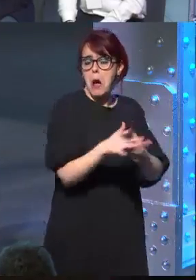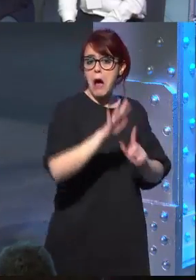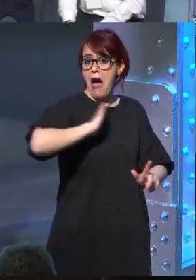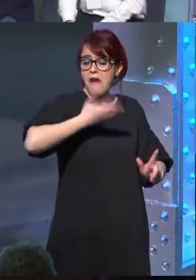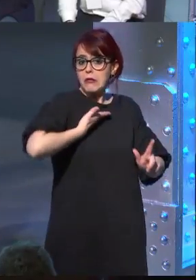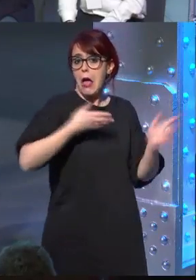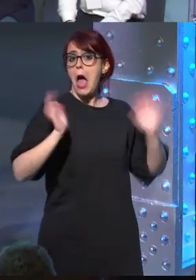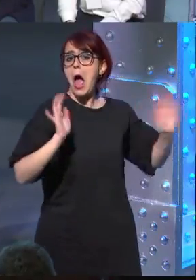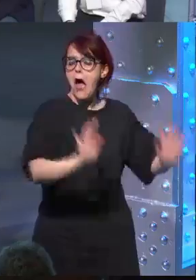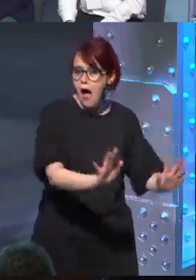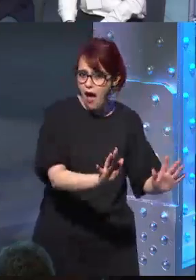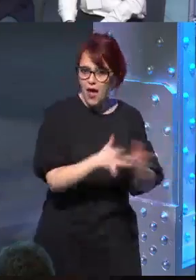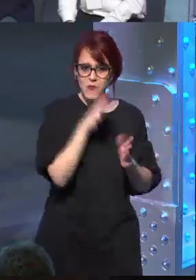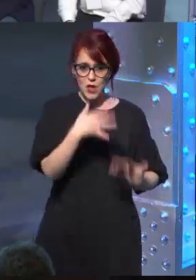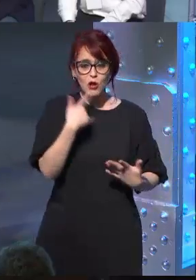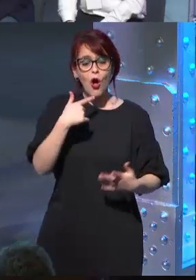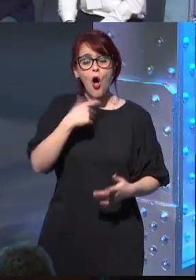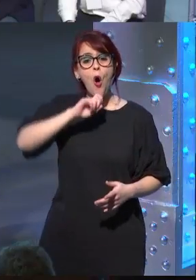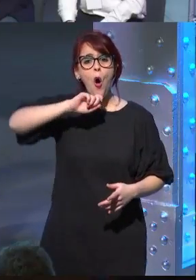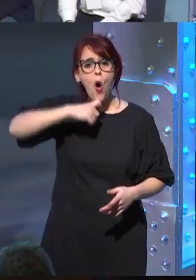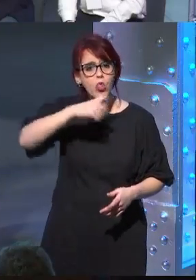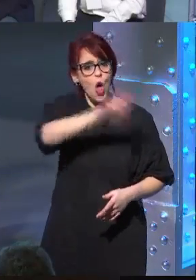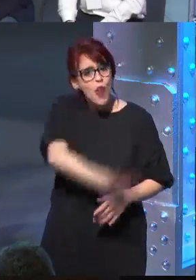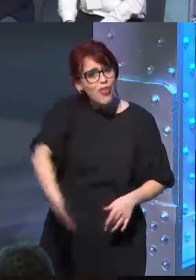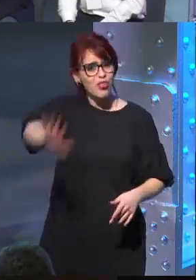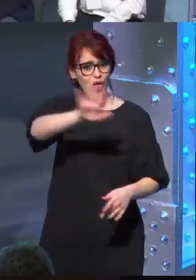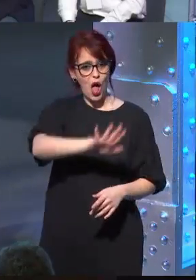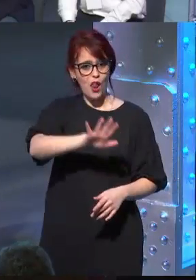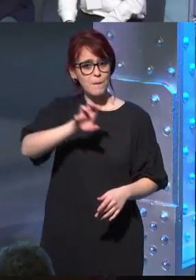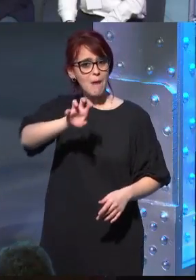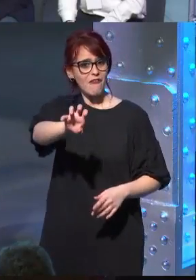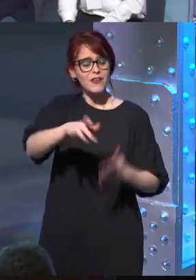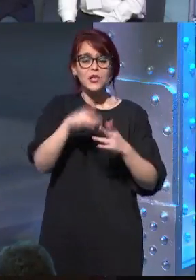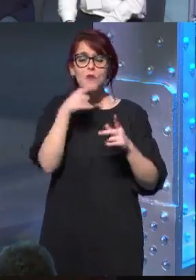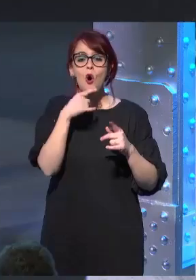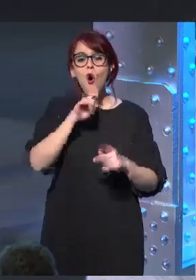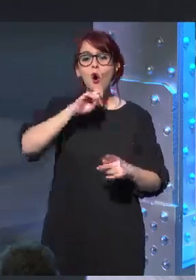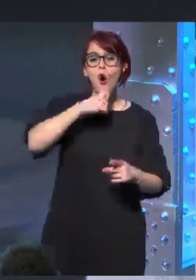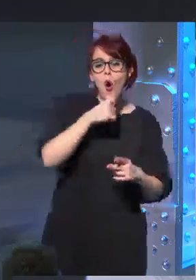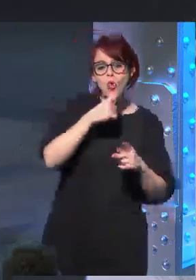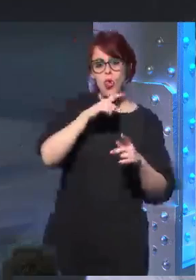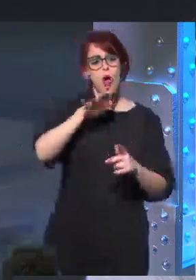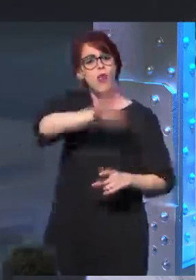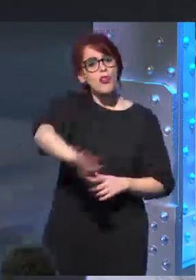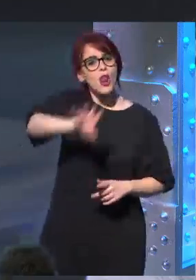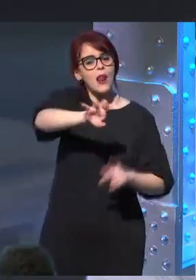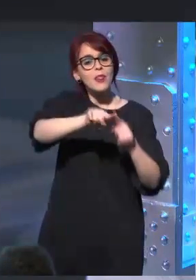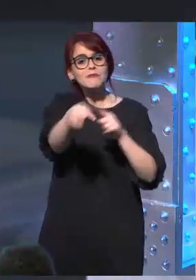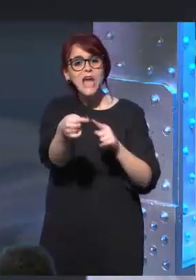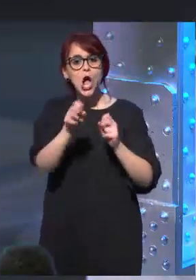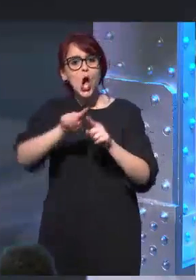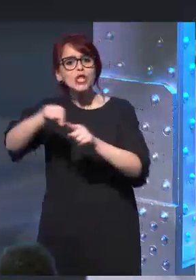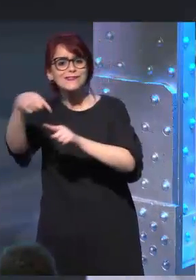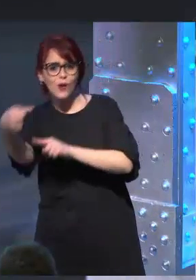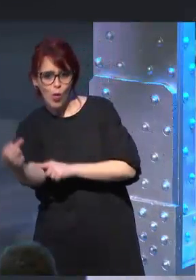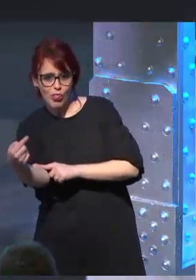to say something in the social media without any consequences. The episode is called National Hatred, and